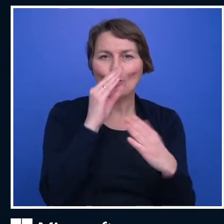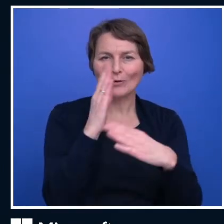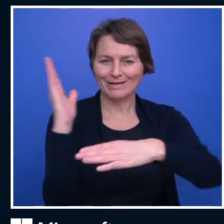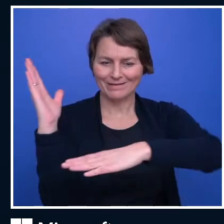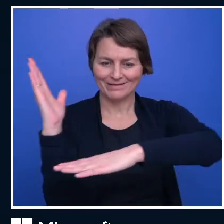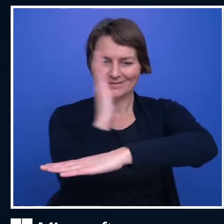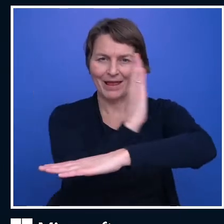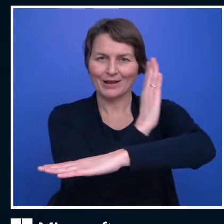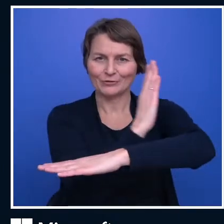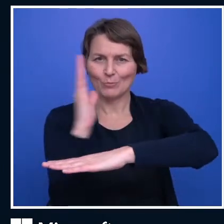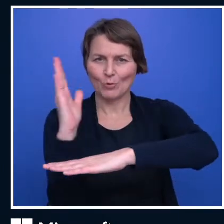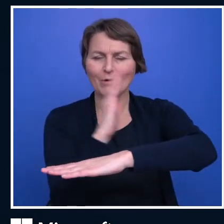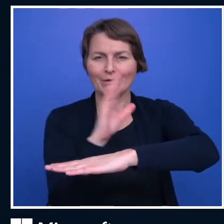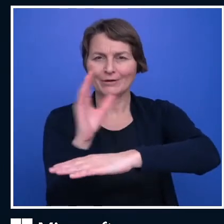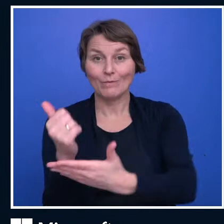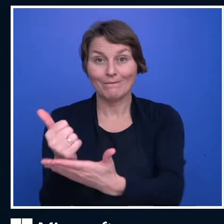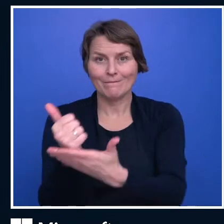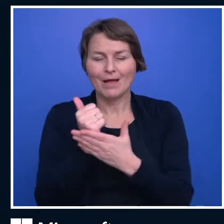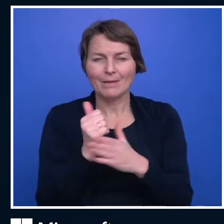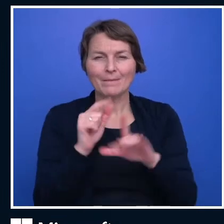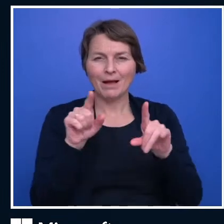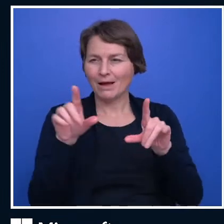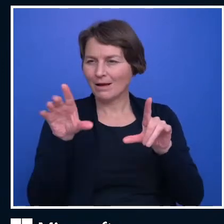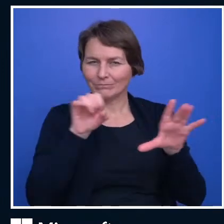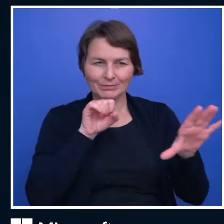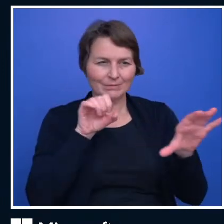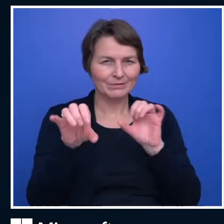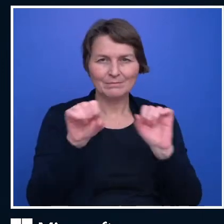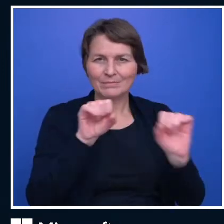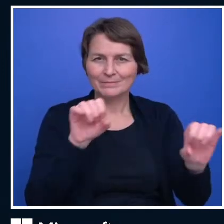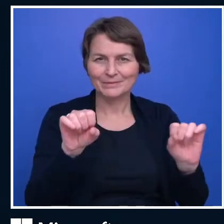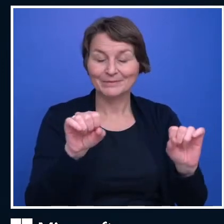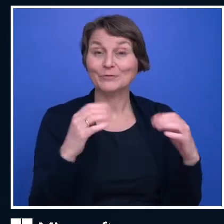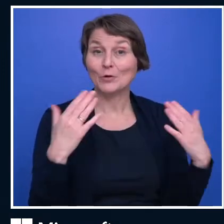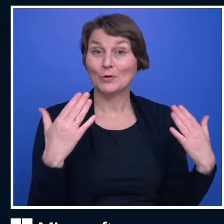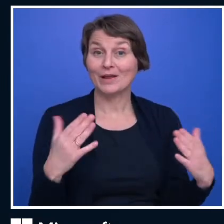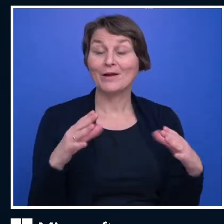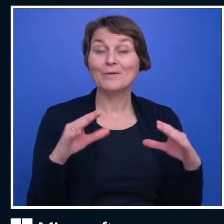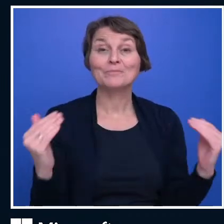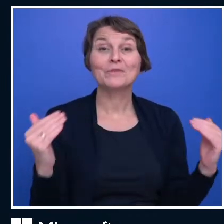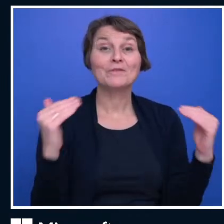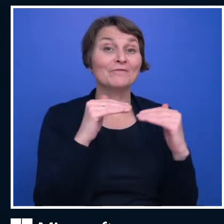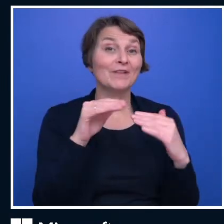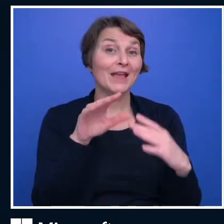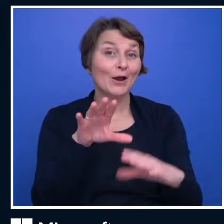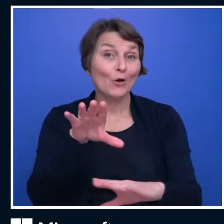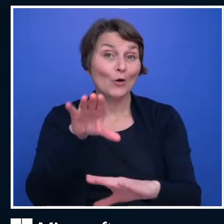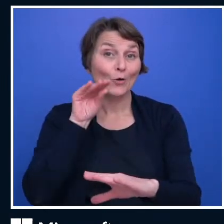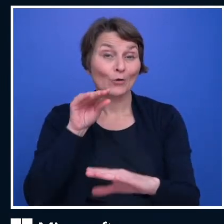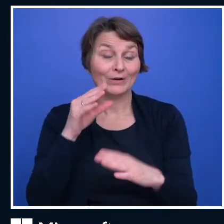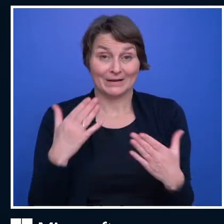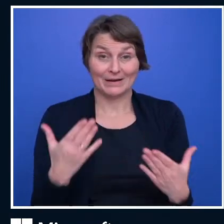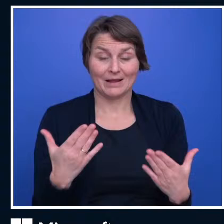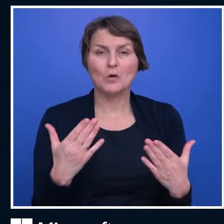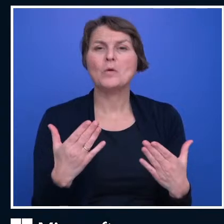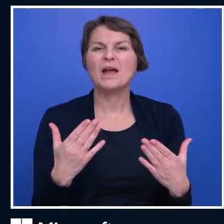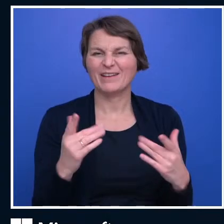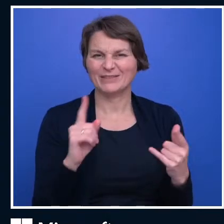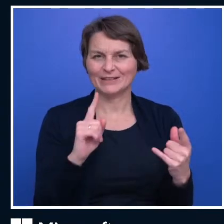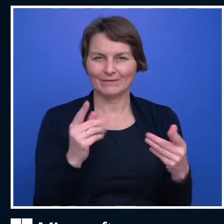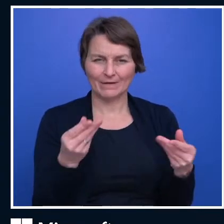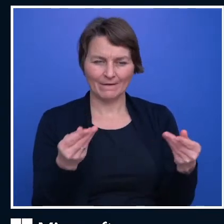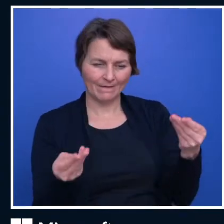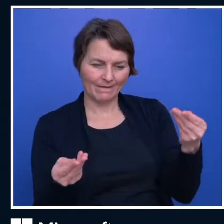now, FAIRlearn has these couple of mitigation strategies. And a